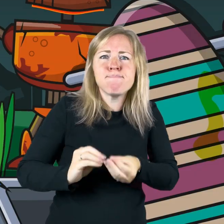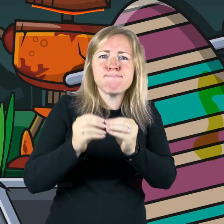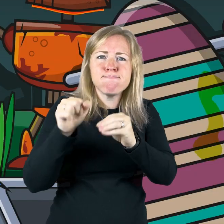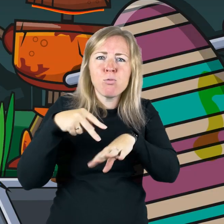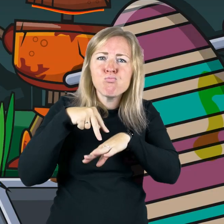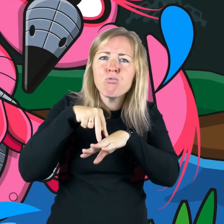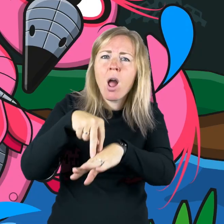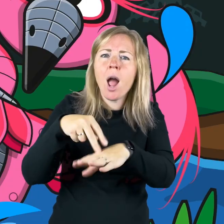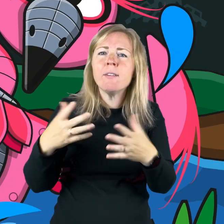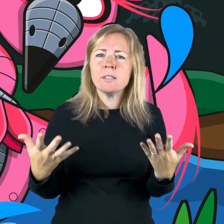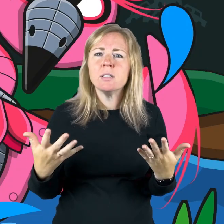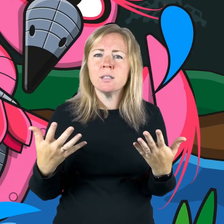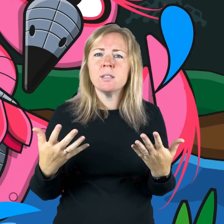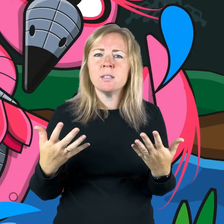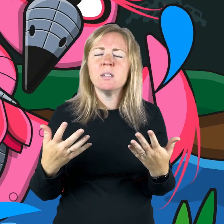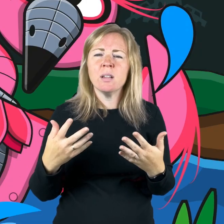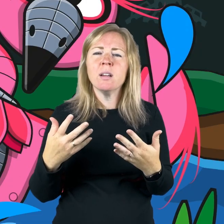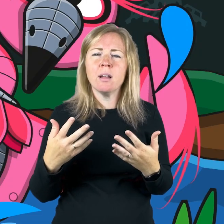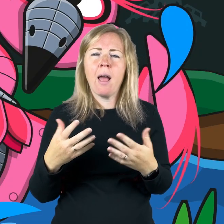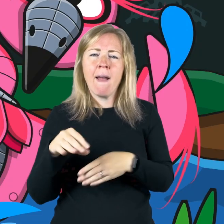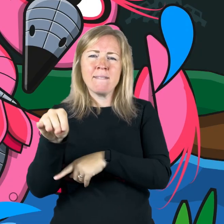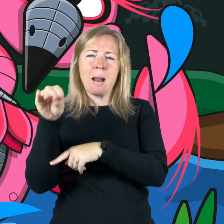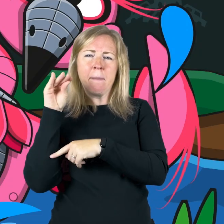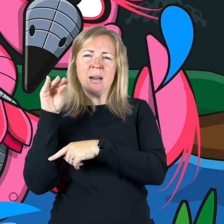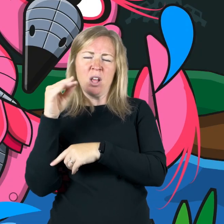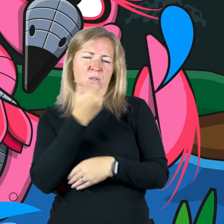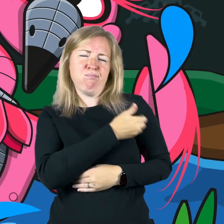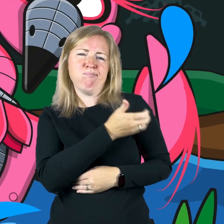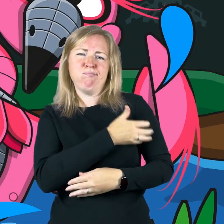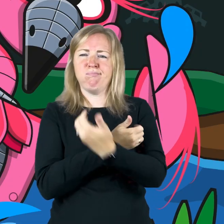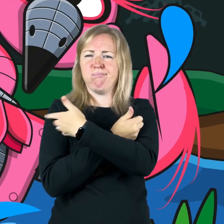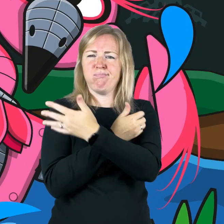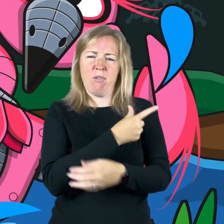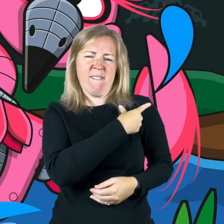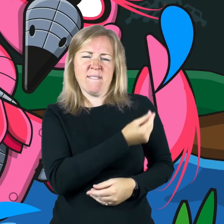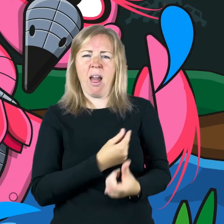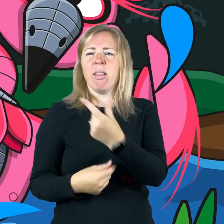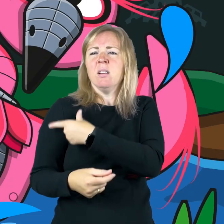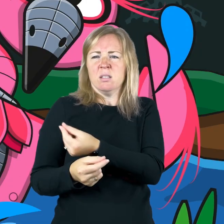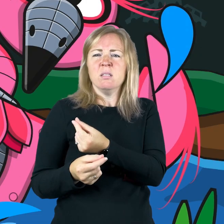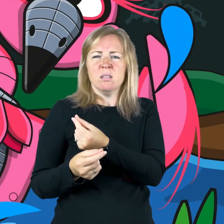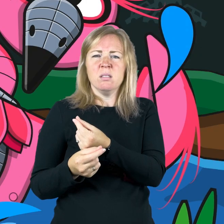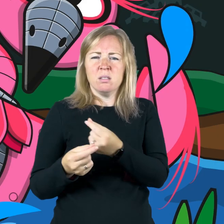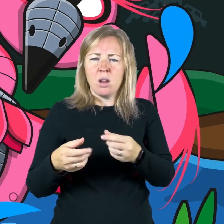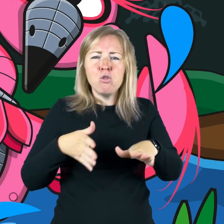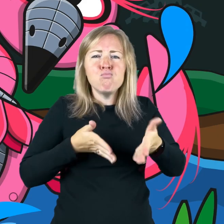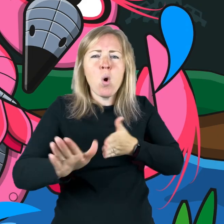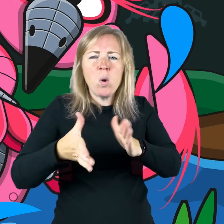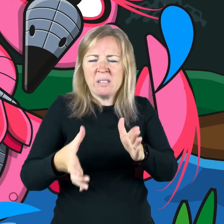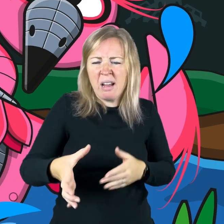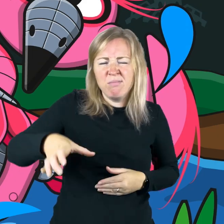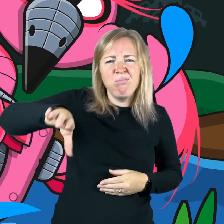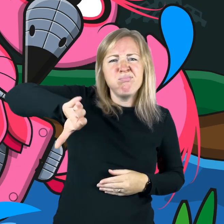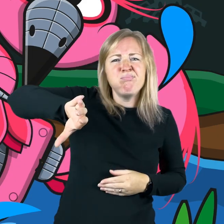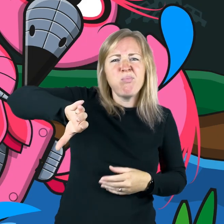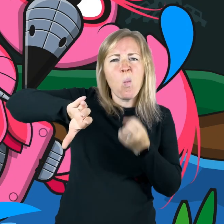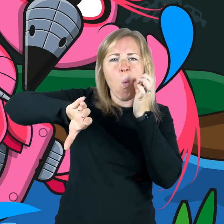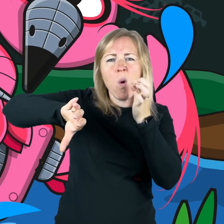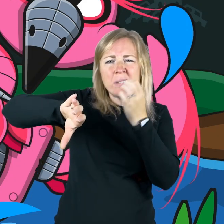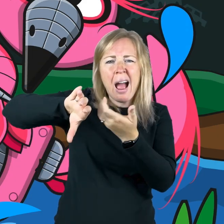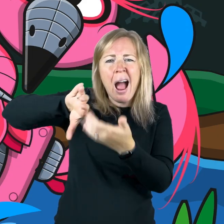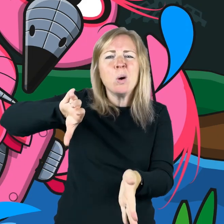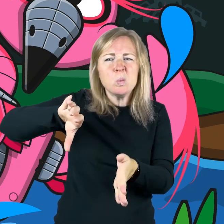raft. Flamingo shook her feathers and poured the water out of her roller skate. No